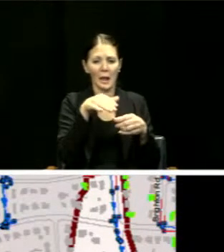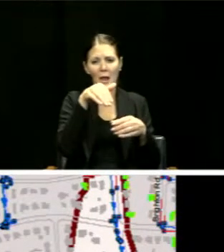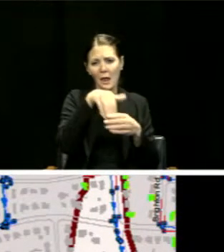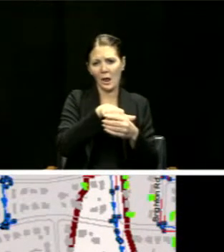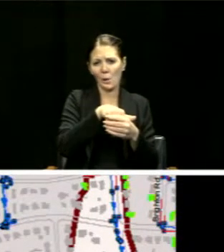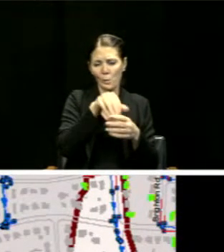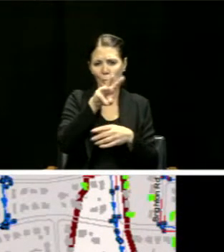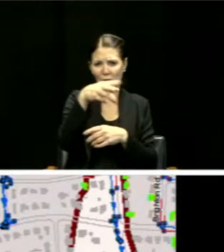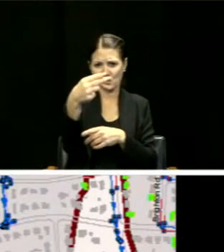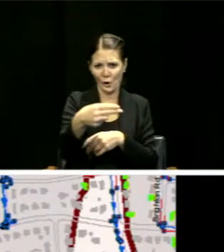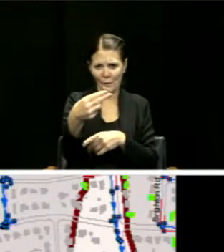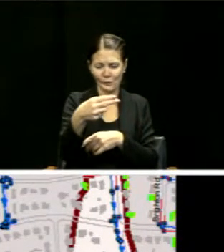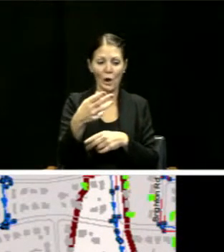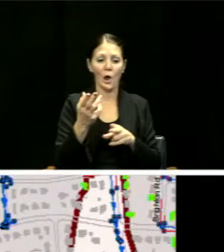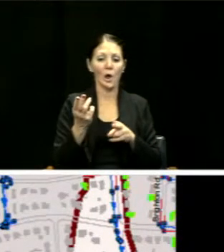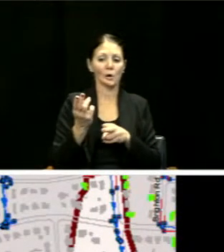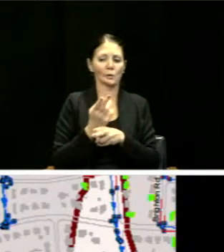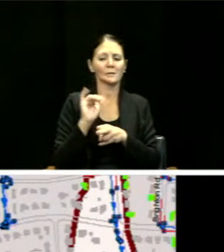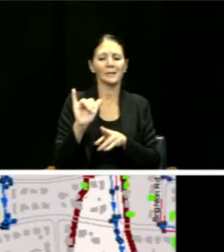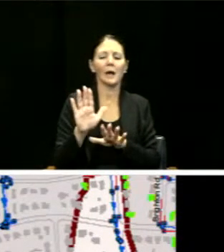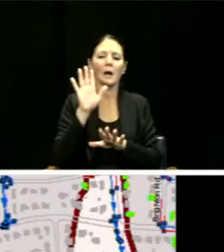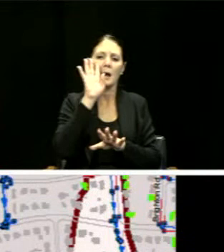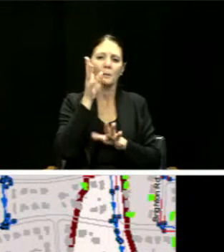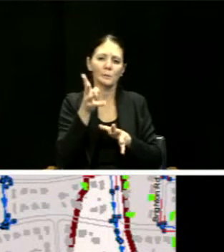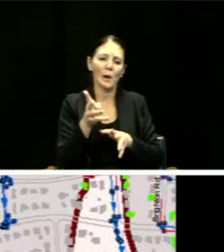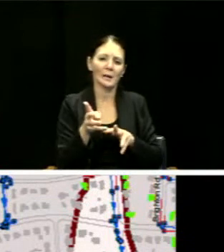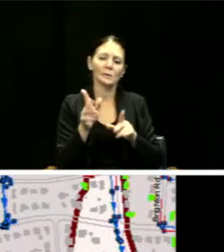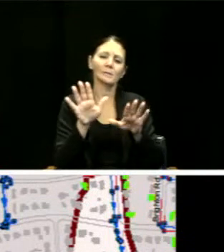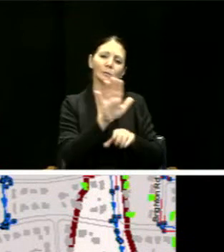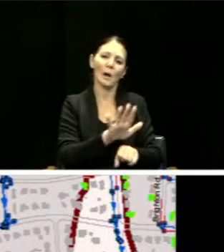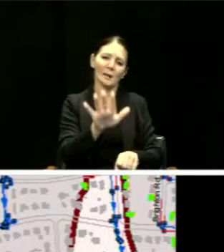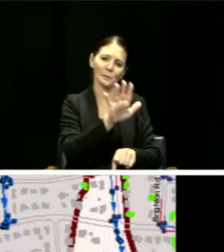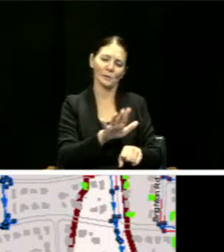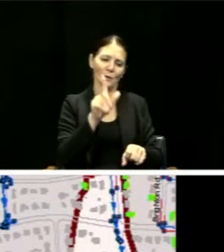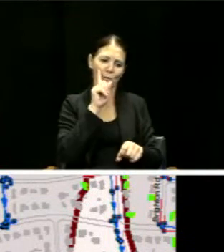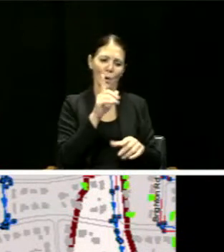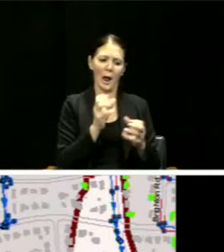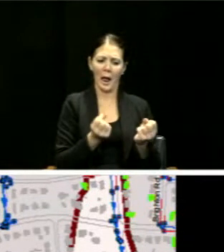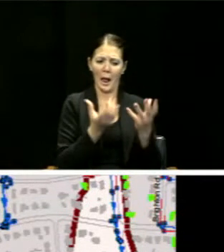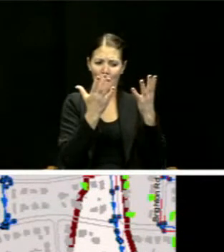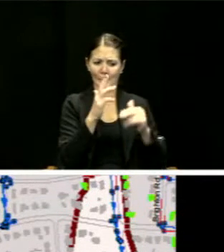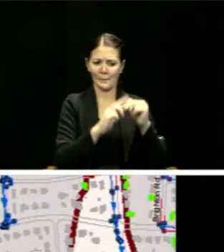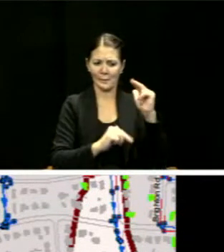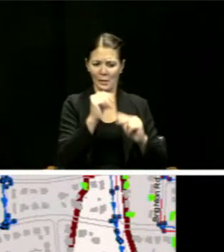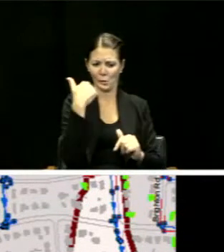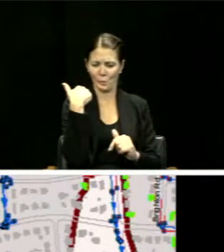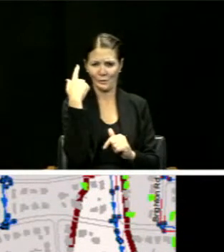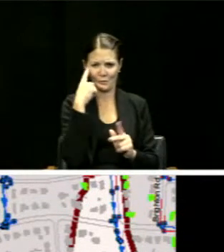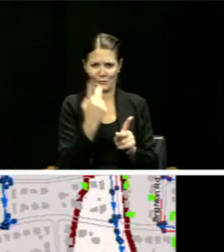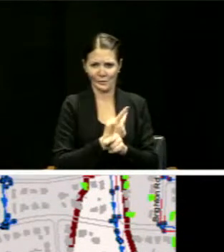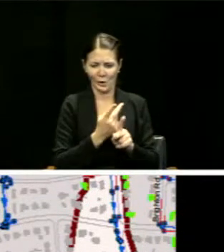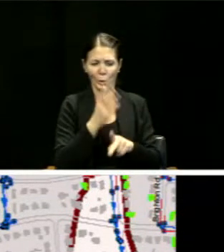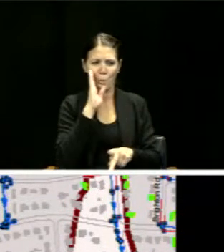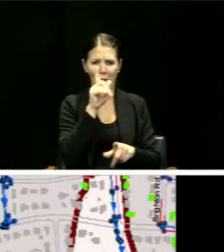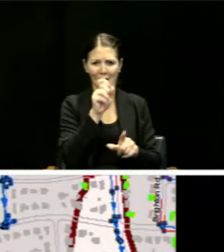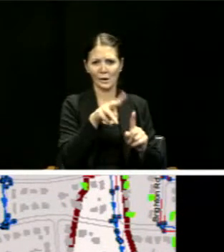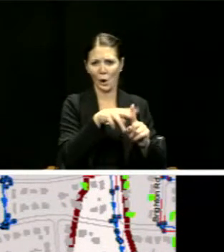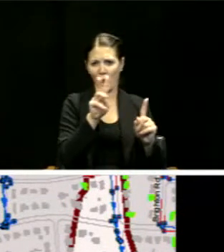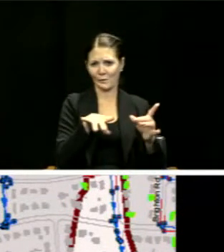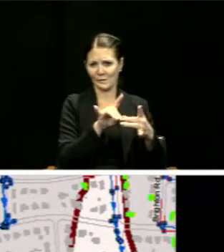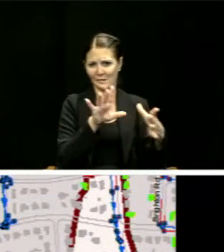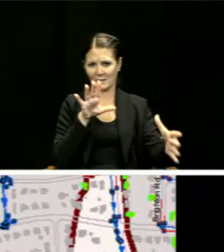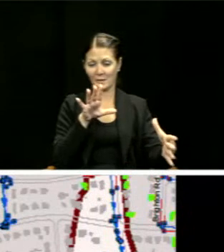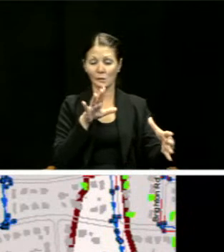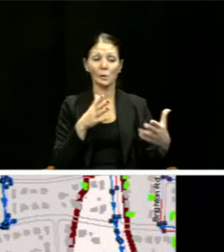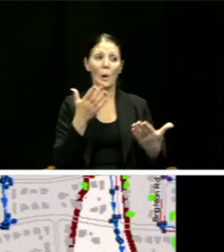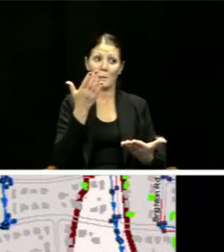Hartford and used an approximation for the number of buildings that would require inflow removal. And so there could